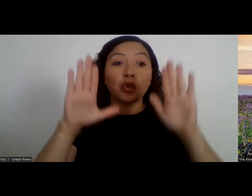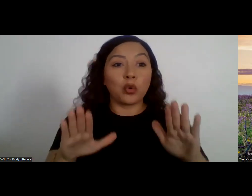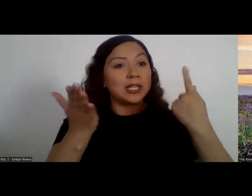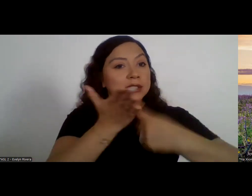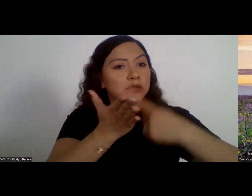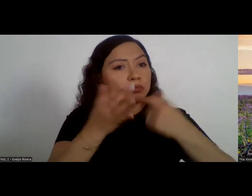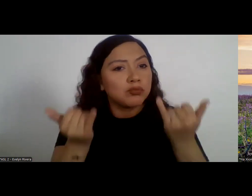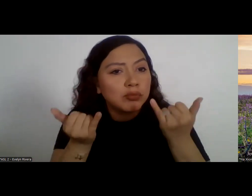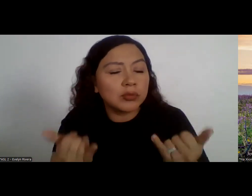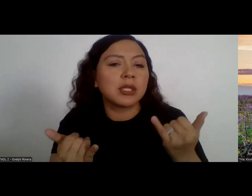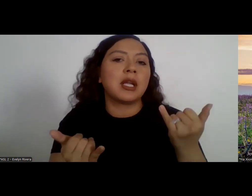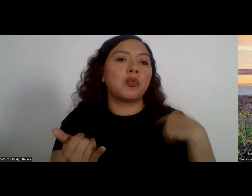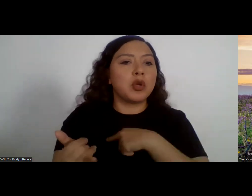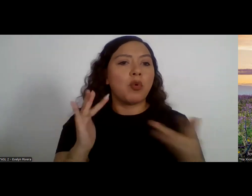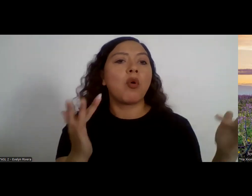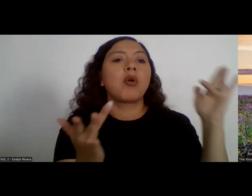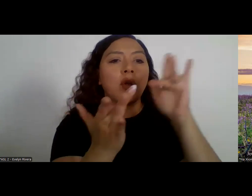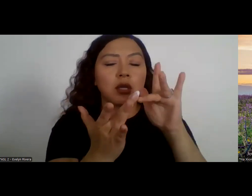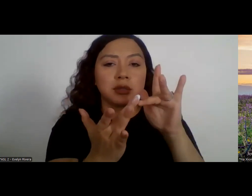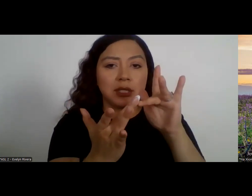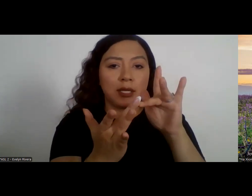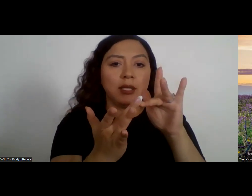today. We will be reaching out in terms of